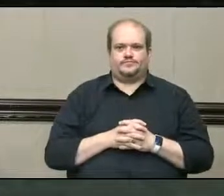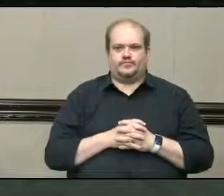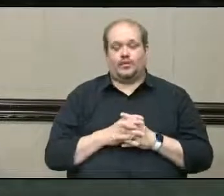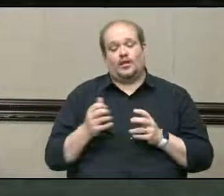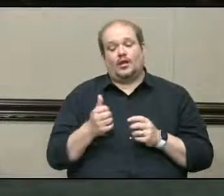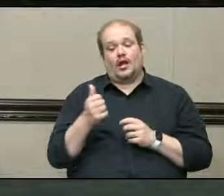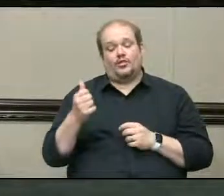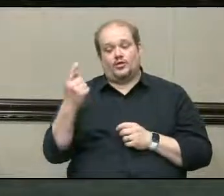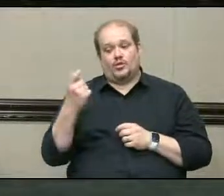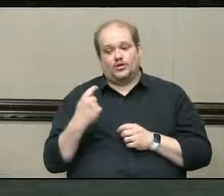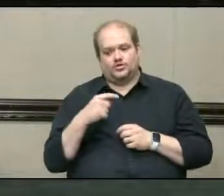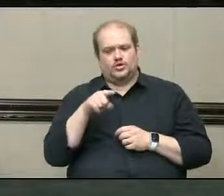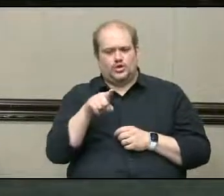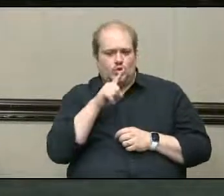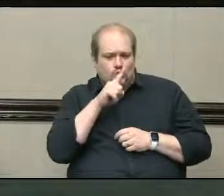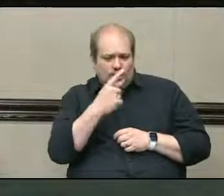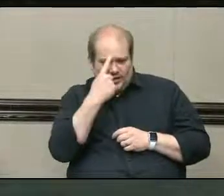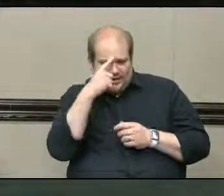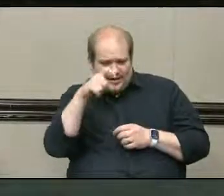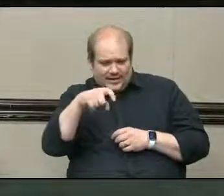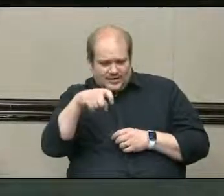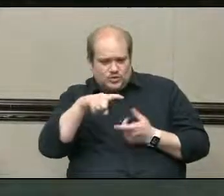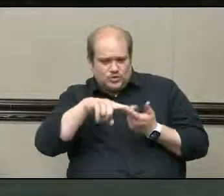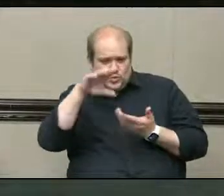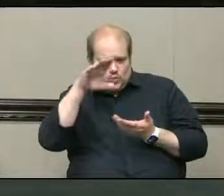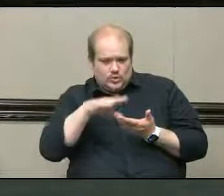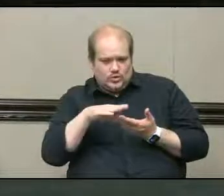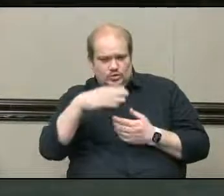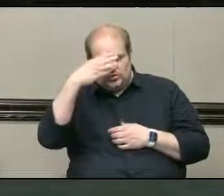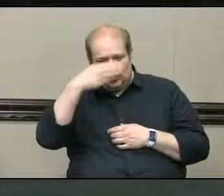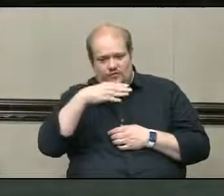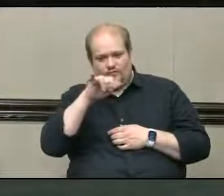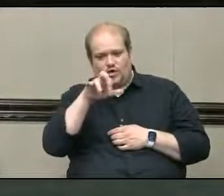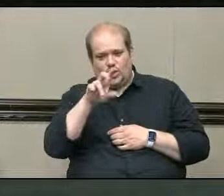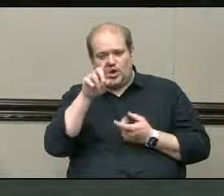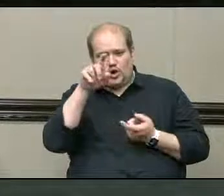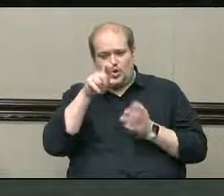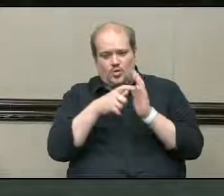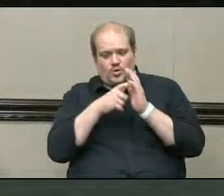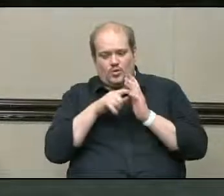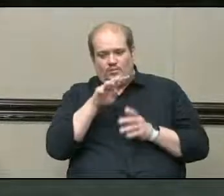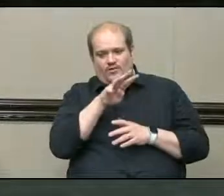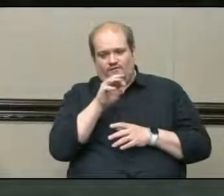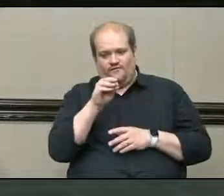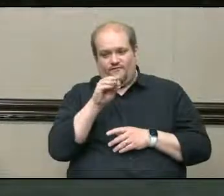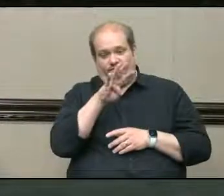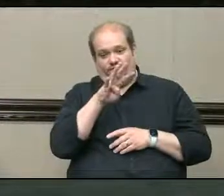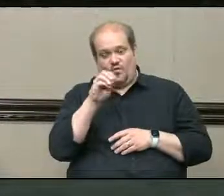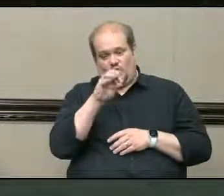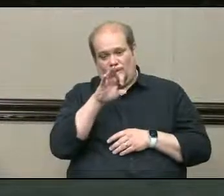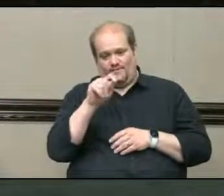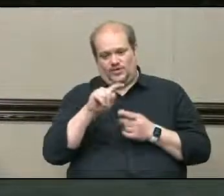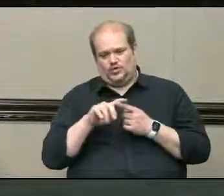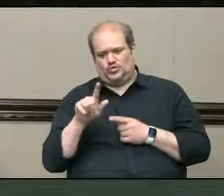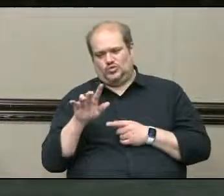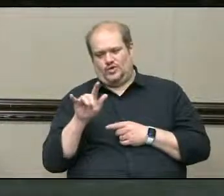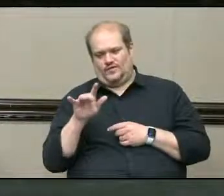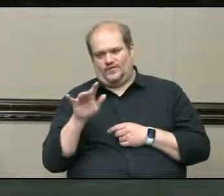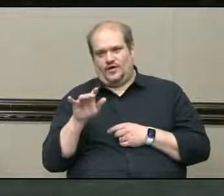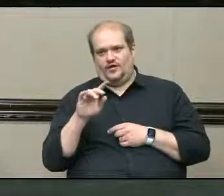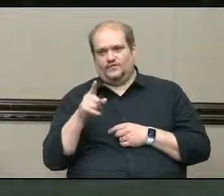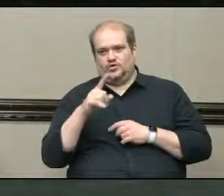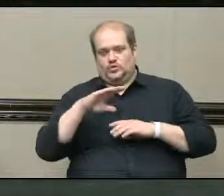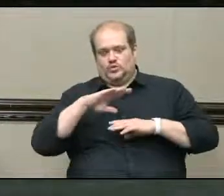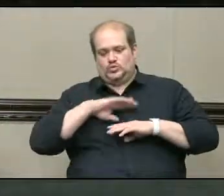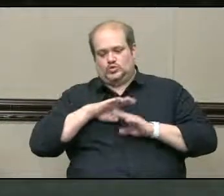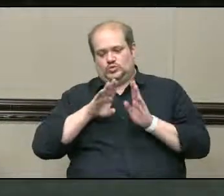The other question was, do you really think it is necessary to reduce the front yard requirement of 40 feet to 25 just to suit